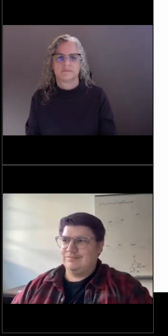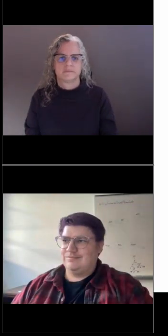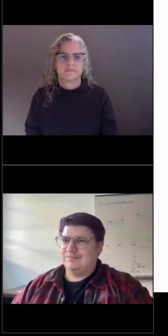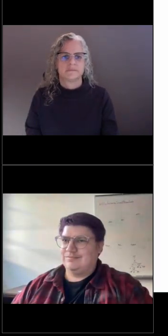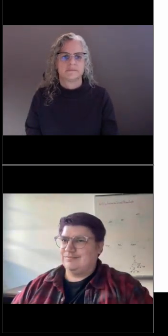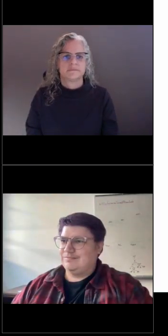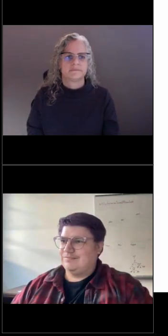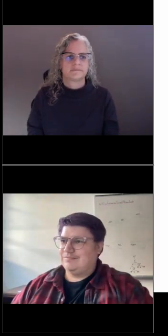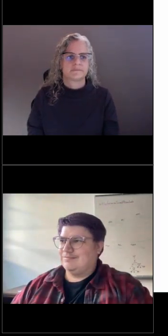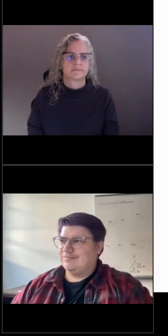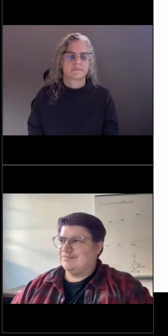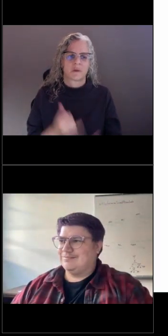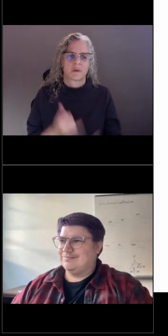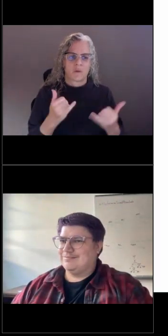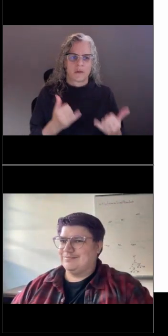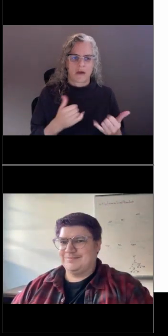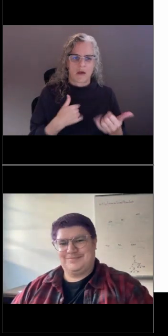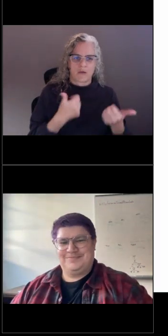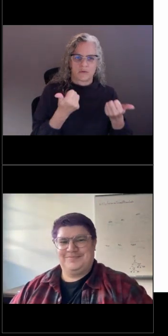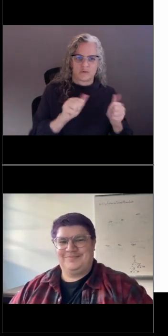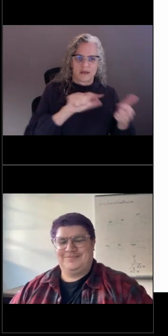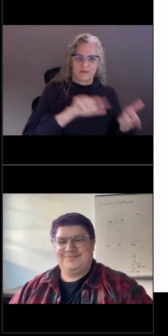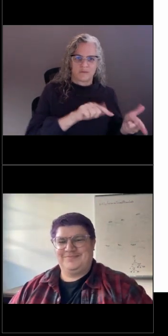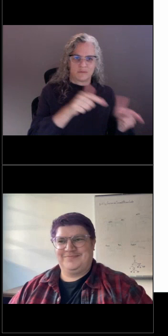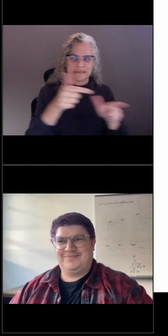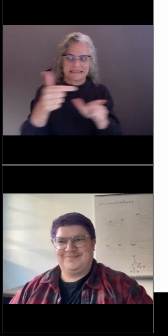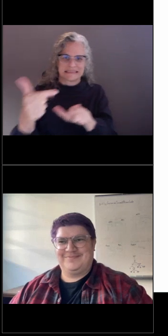And I'm now going to attempt to pass